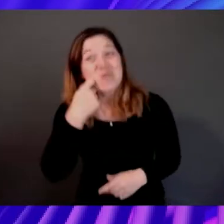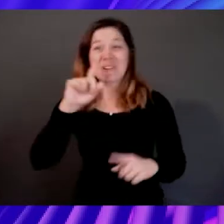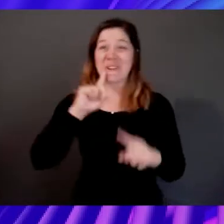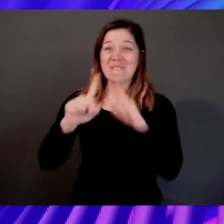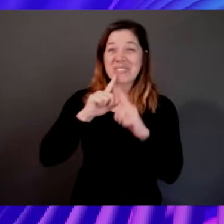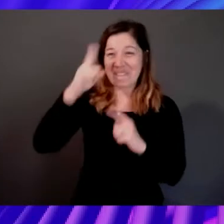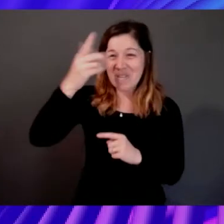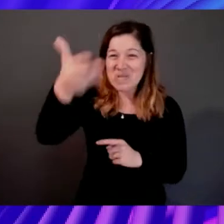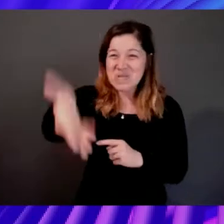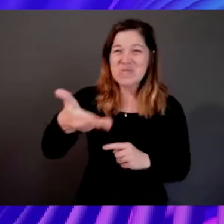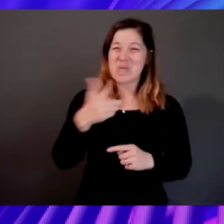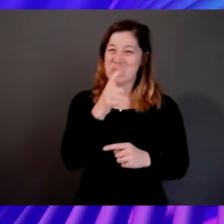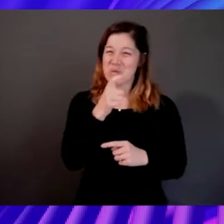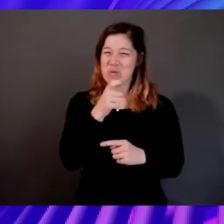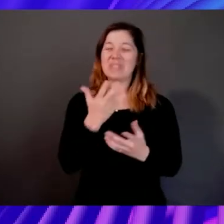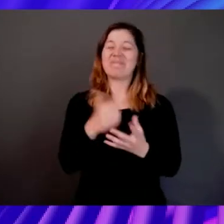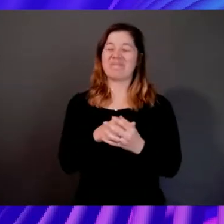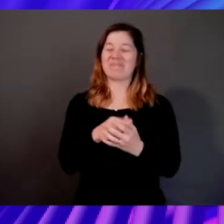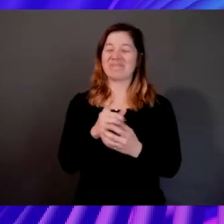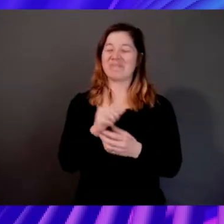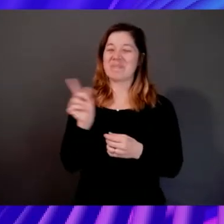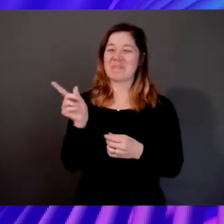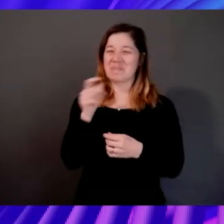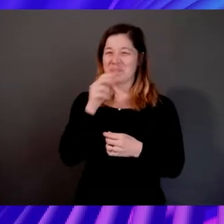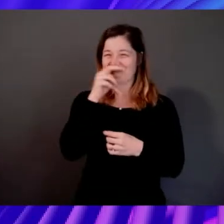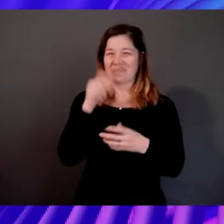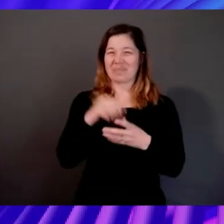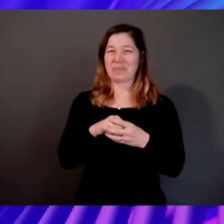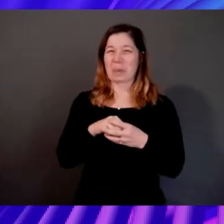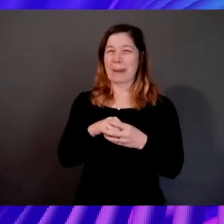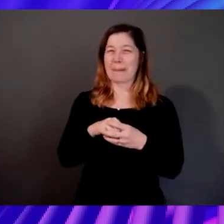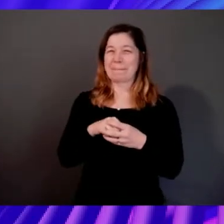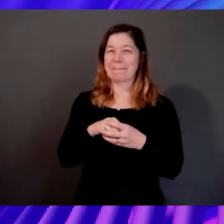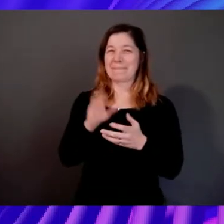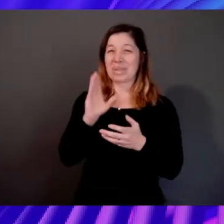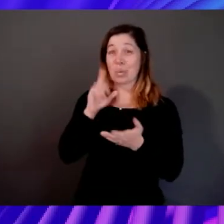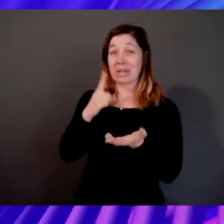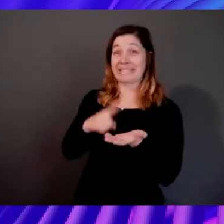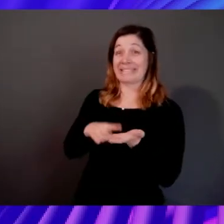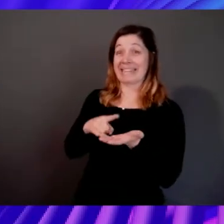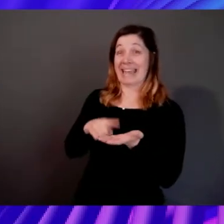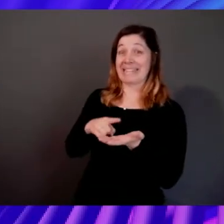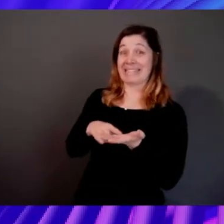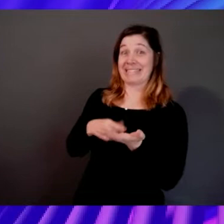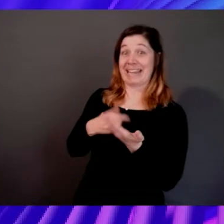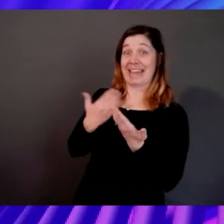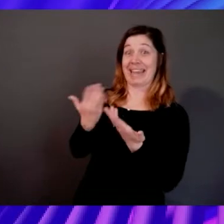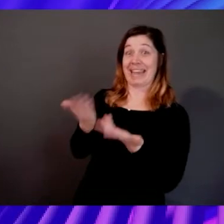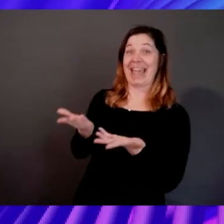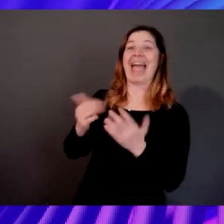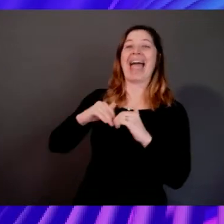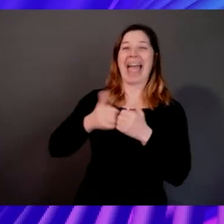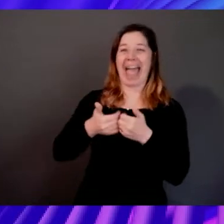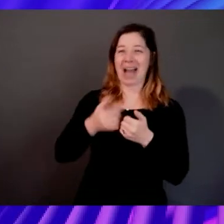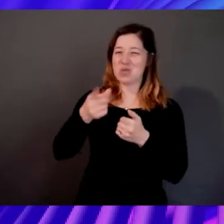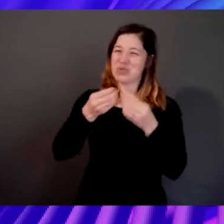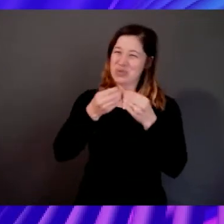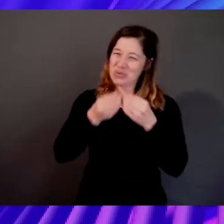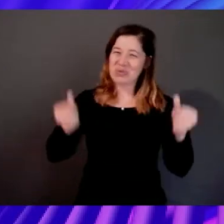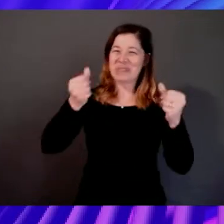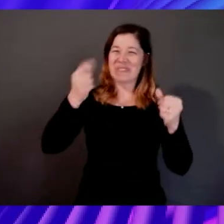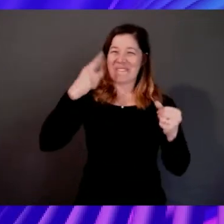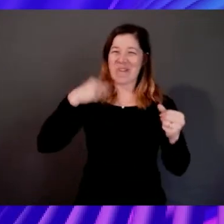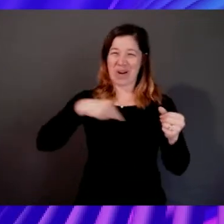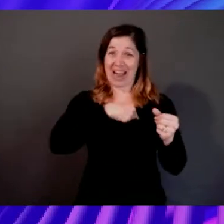going to have a neat conversation around how you can solution for us. And with